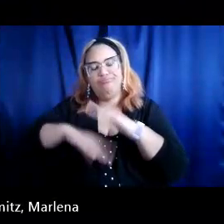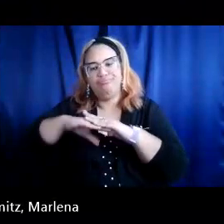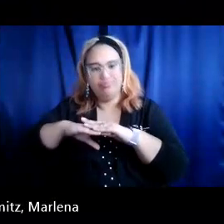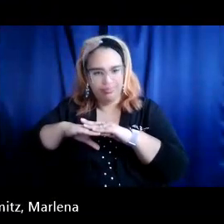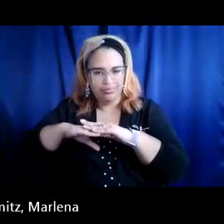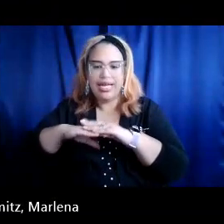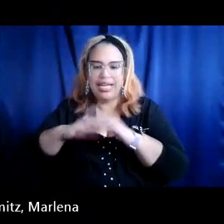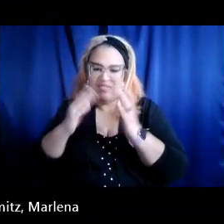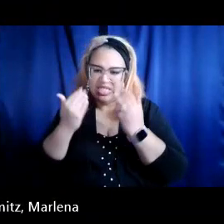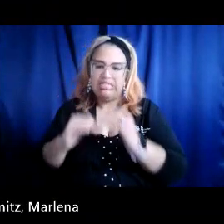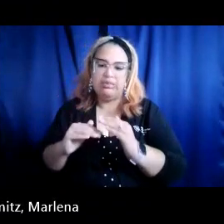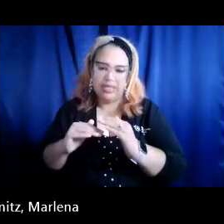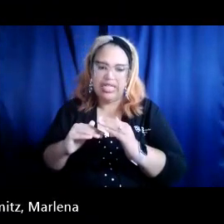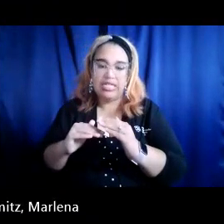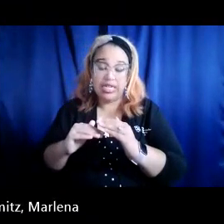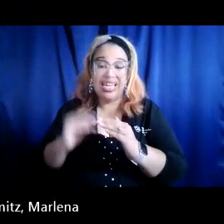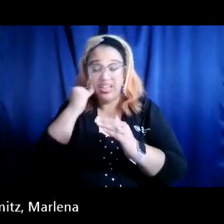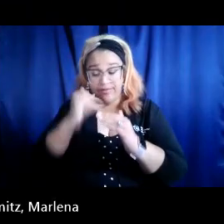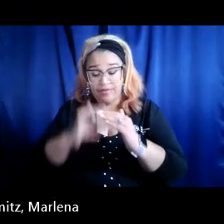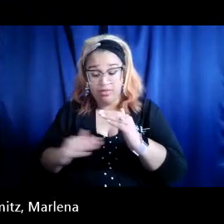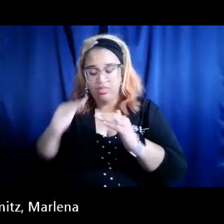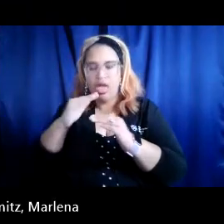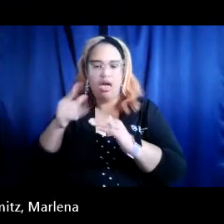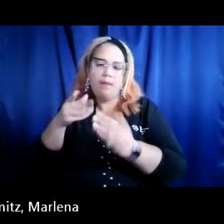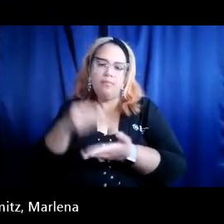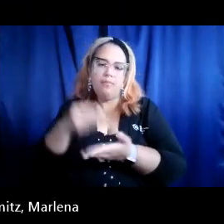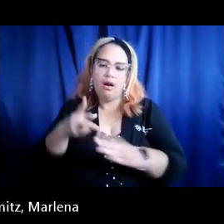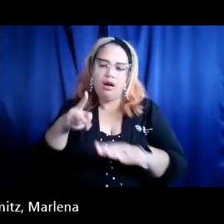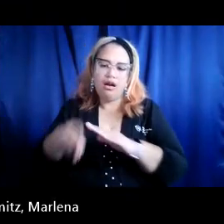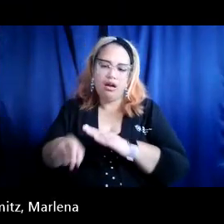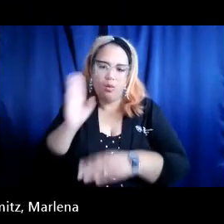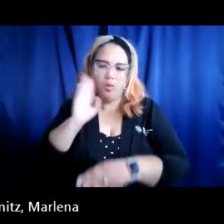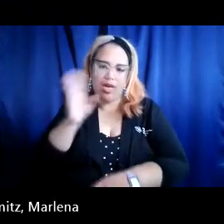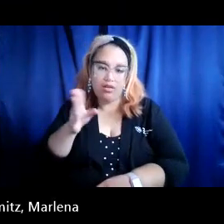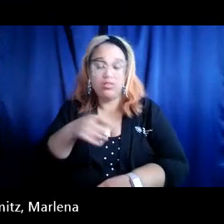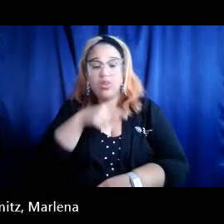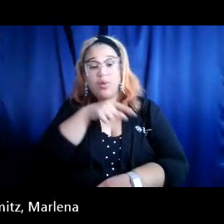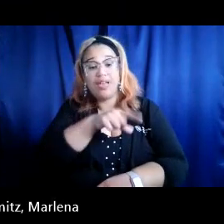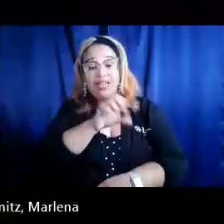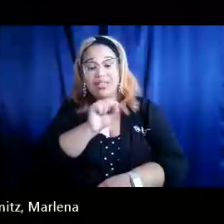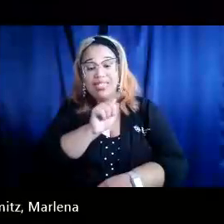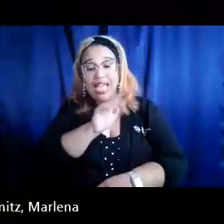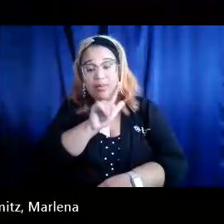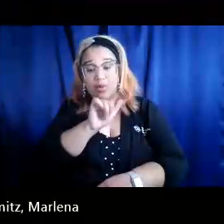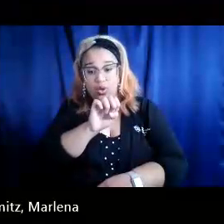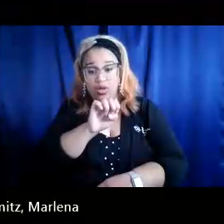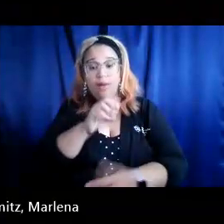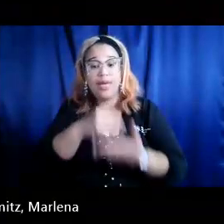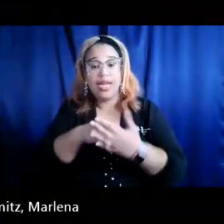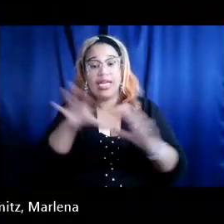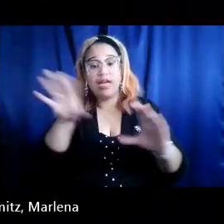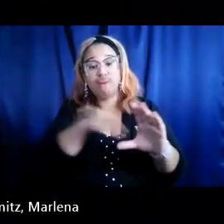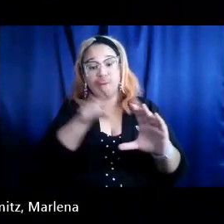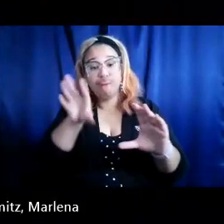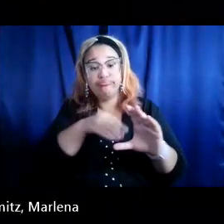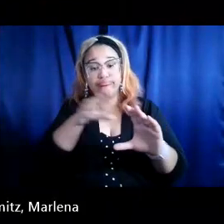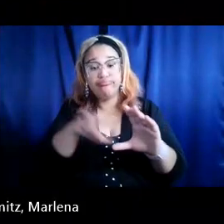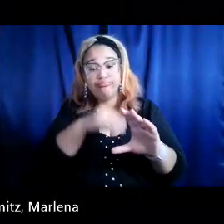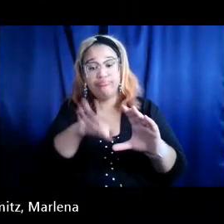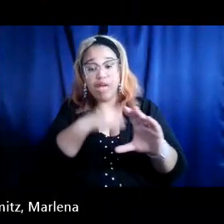their families, their guardians, a place where they can put money into this account. It can grow over time, whether the money's coming from your wages,